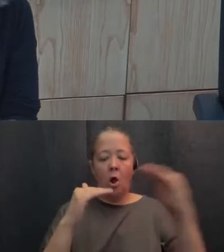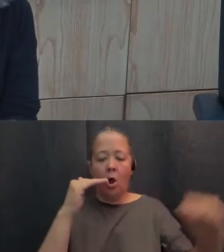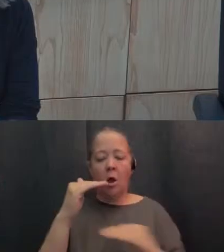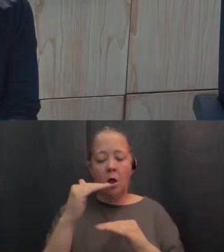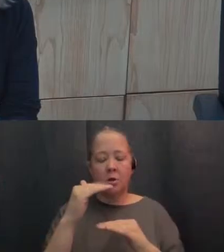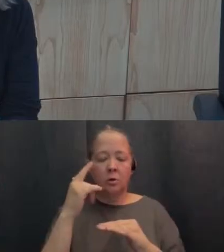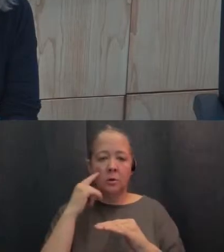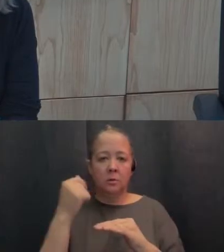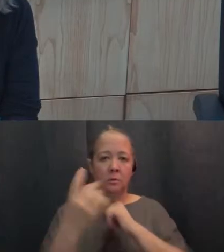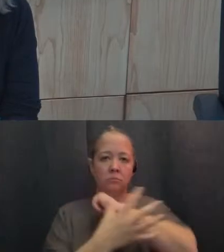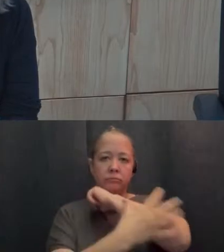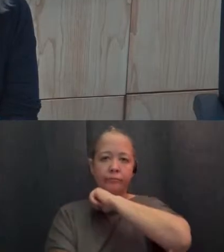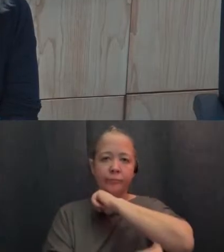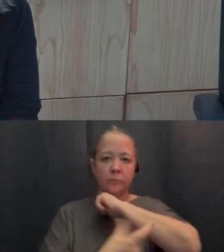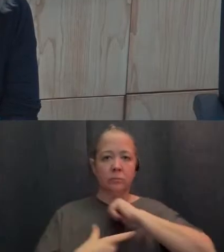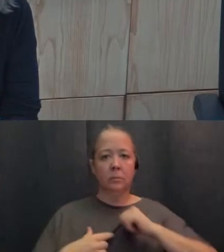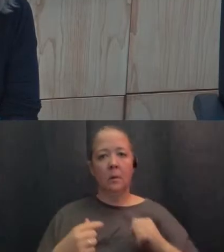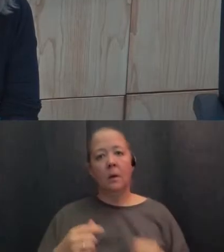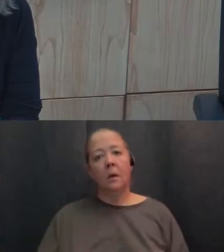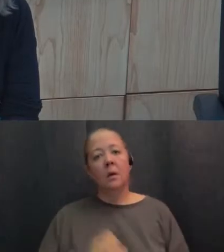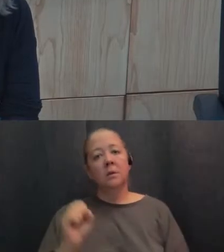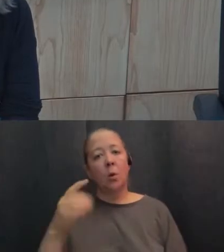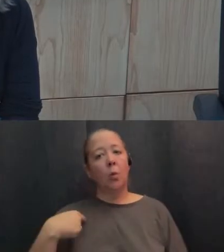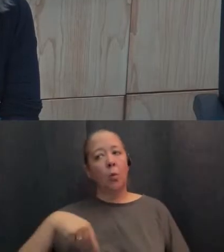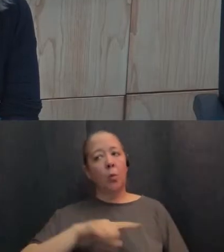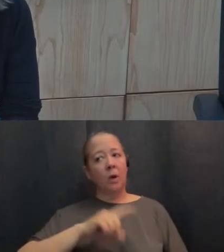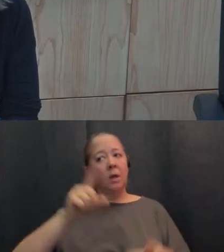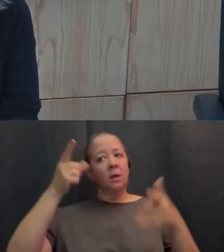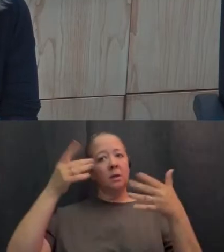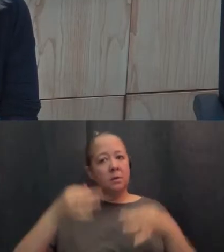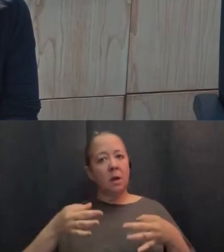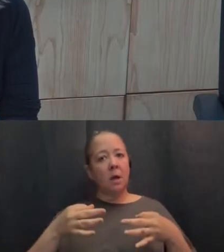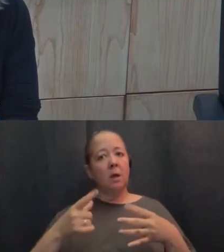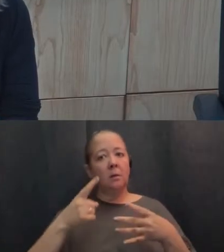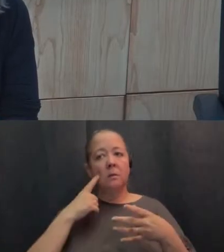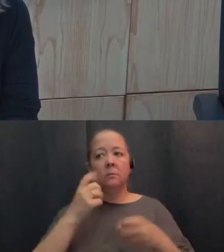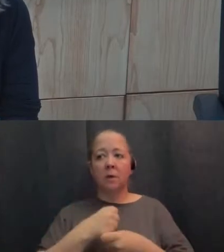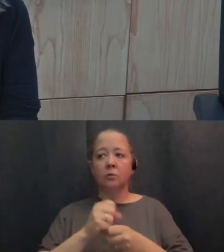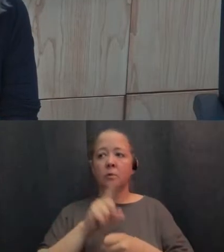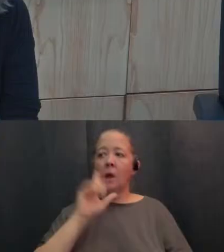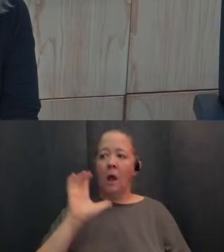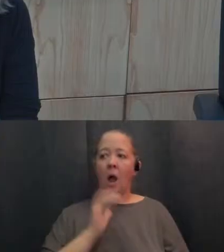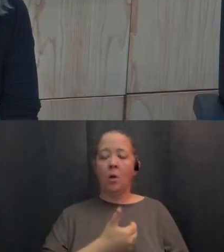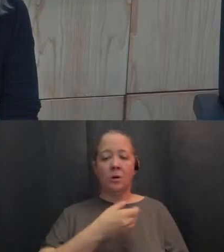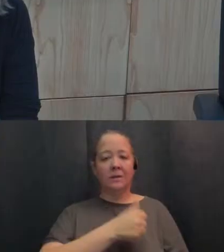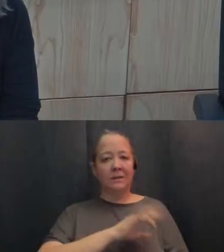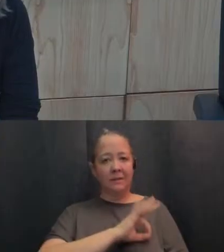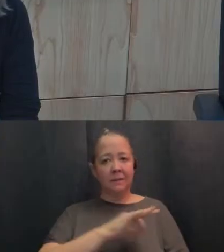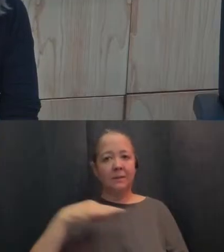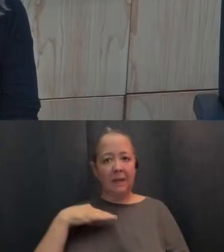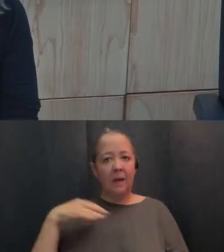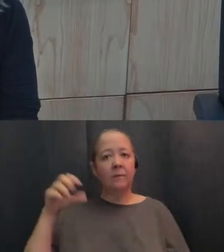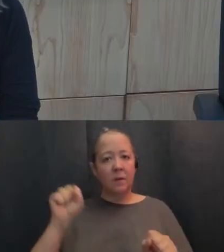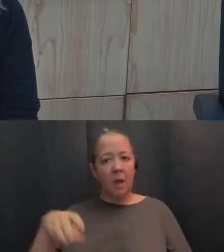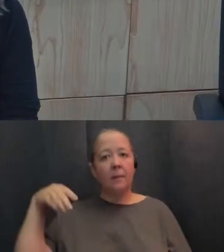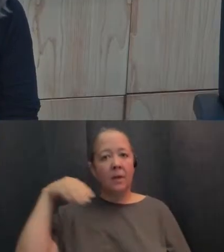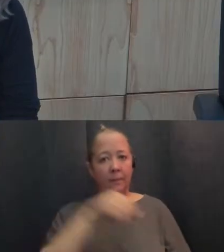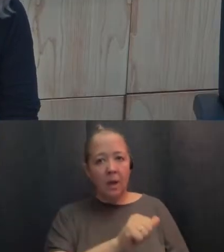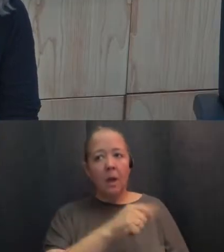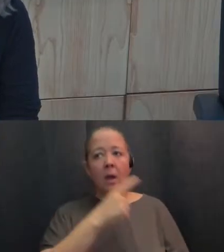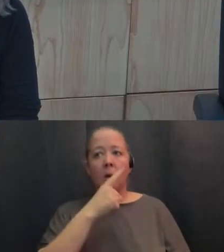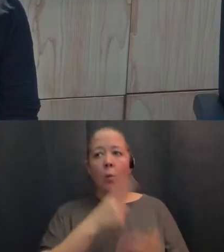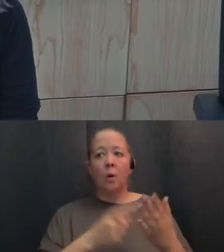to right-size our salaries so that our staff was getting paid a living wage, that they were getting paid what